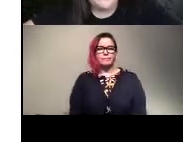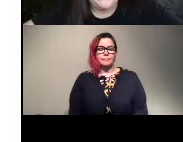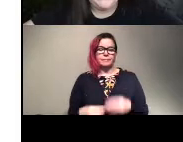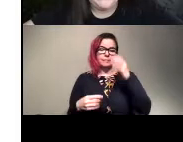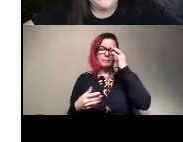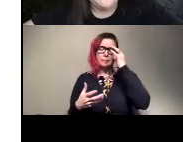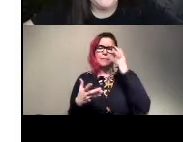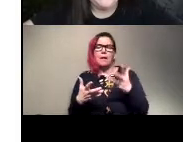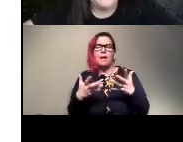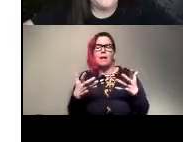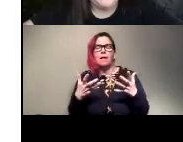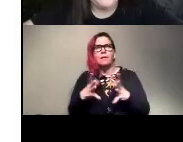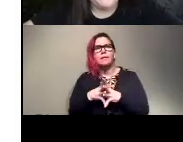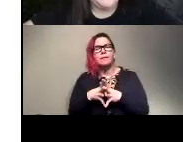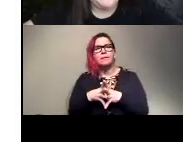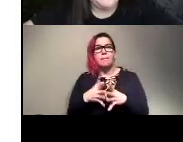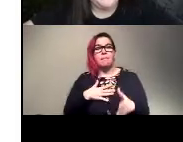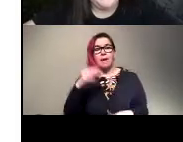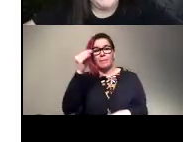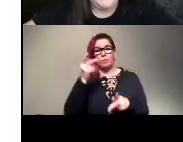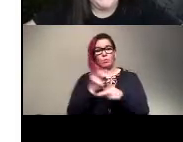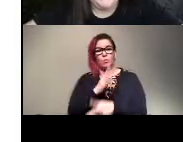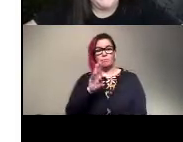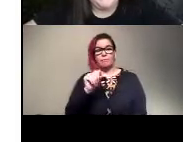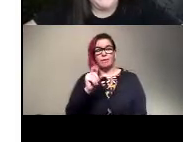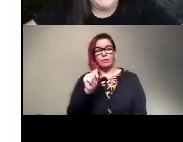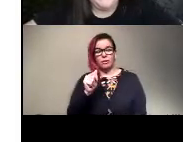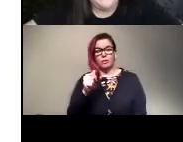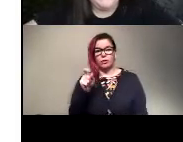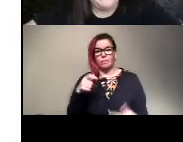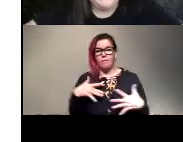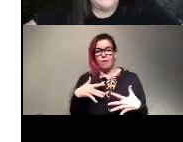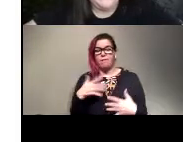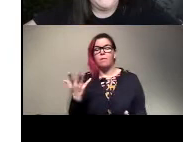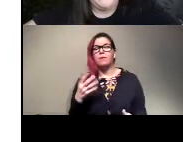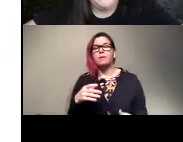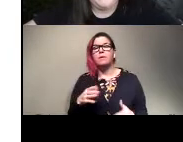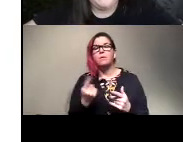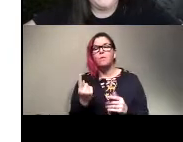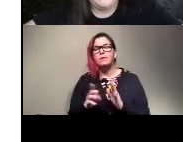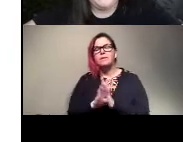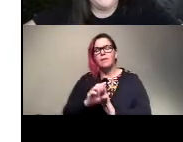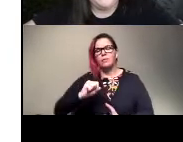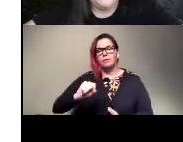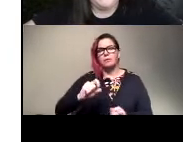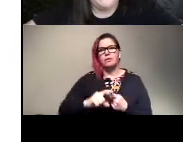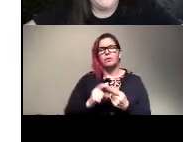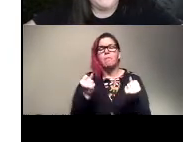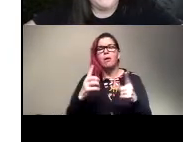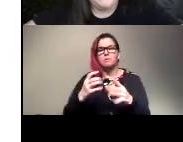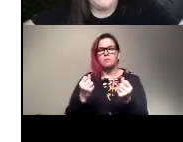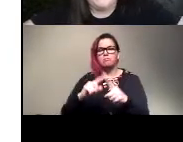lot of really, I think for my opinion, the worst bacteria that we have to be afraid of are the ones that are developing resistance to multiple